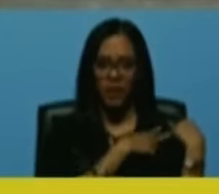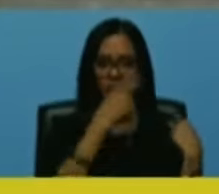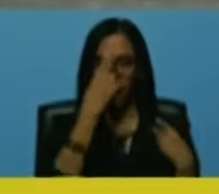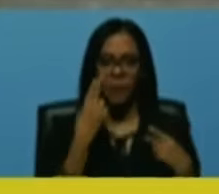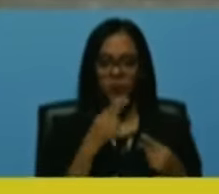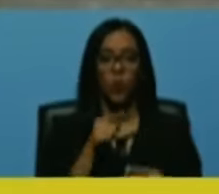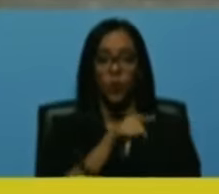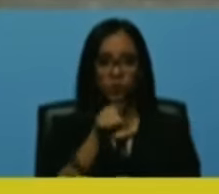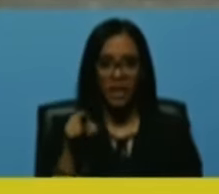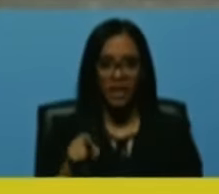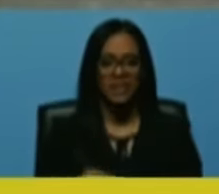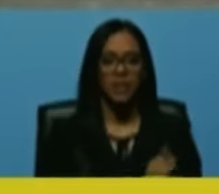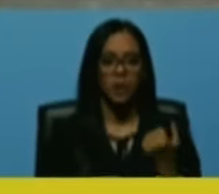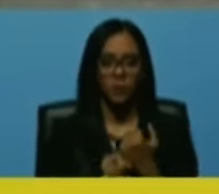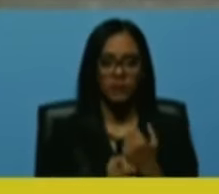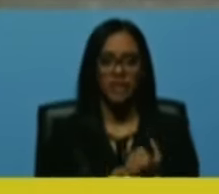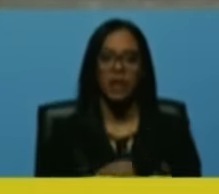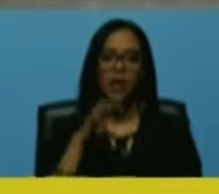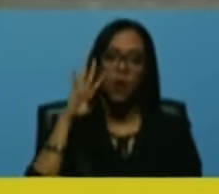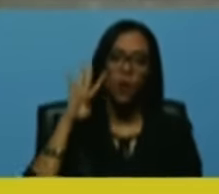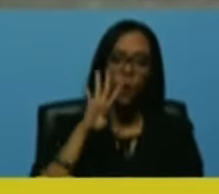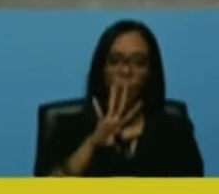to strengthen